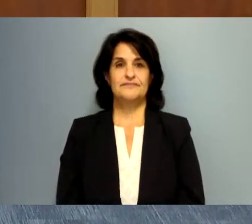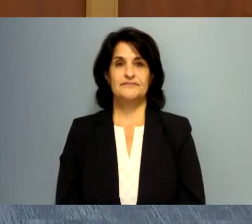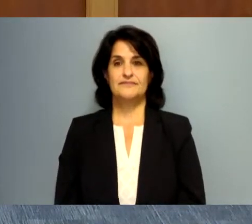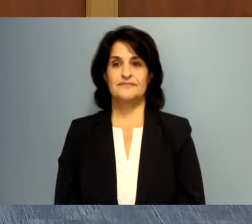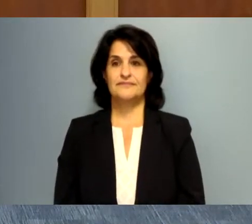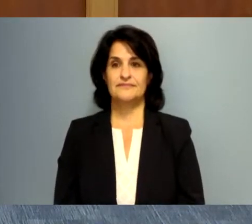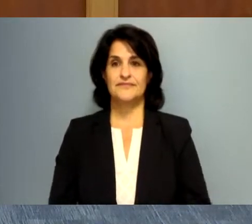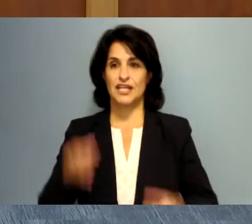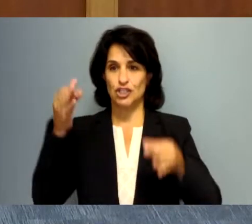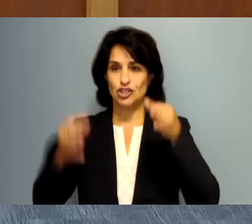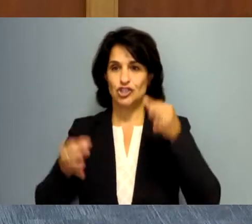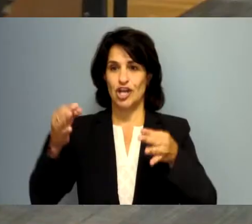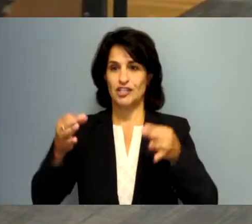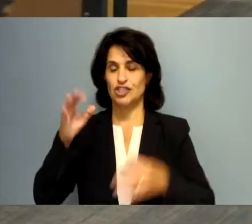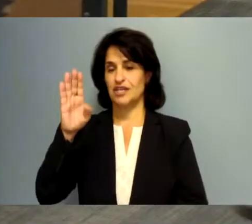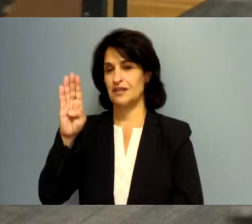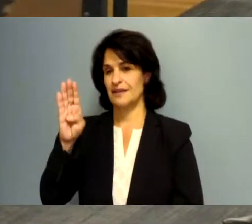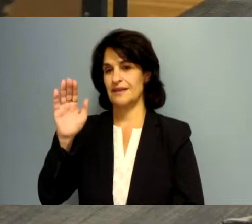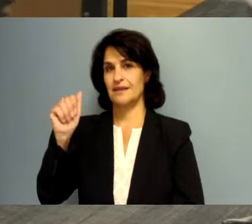Judge Bateman?